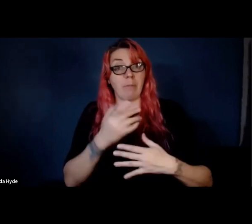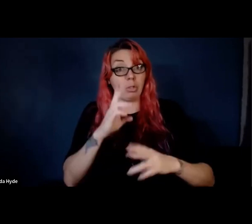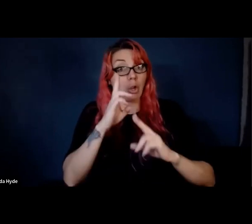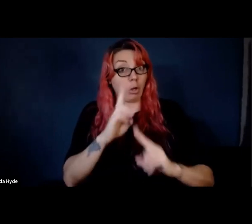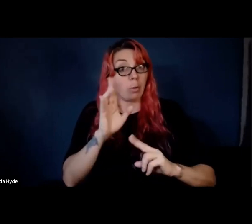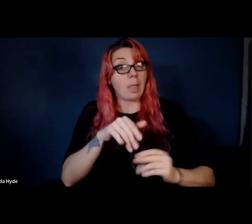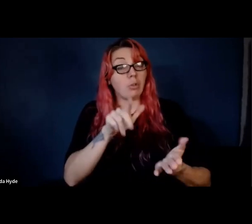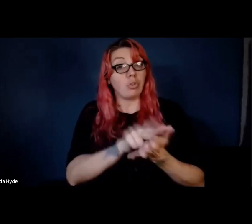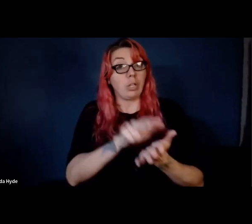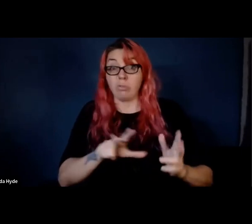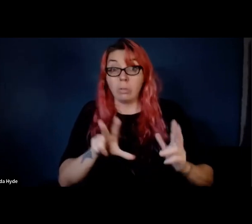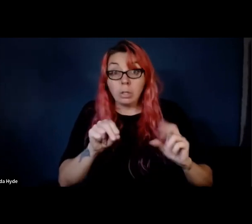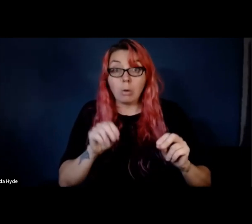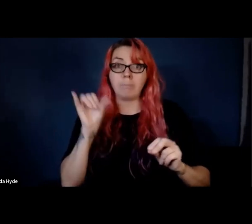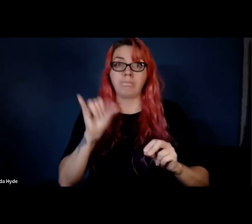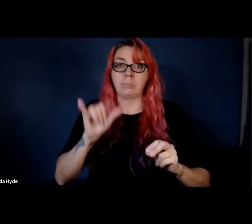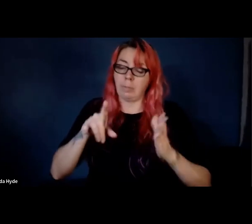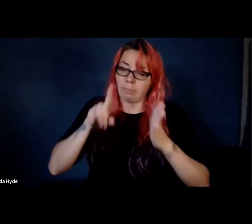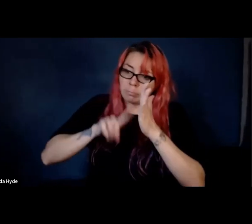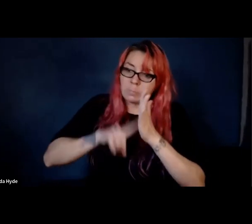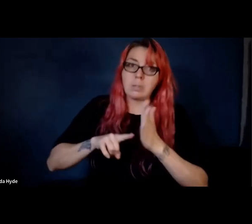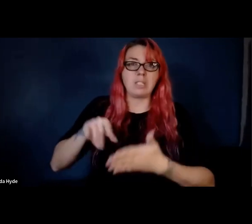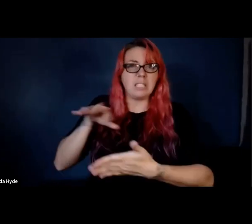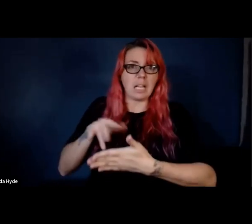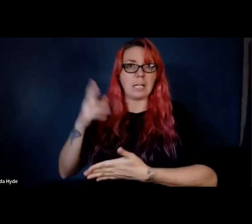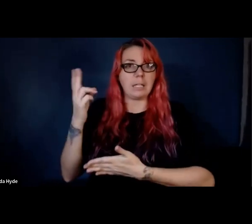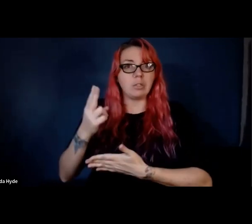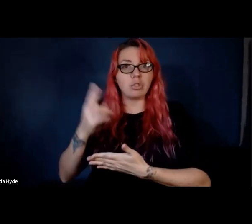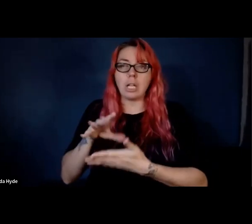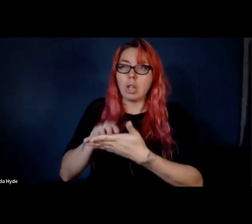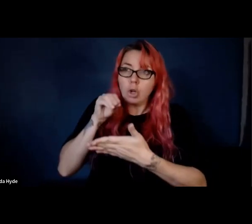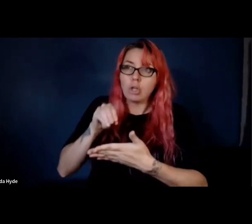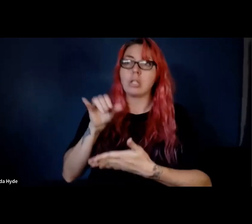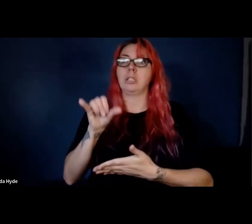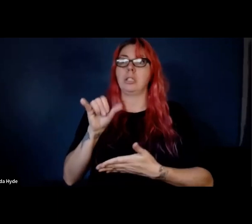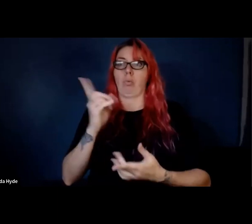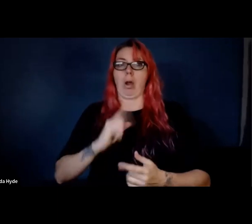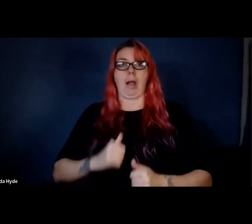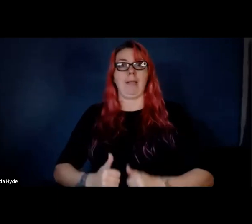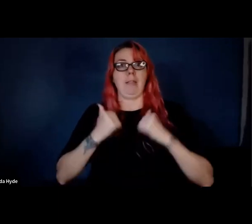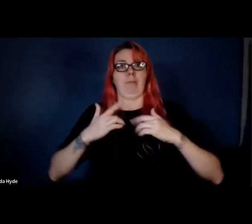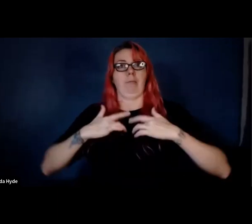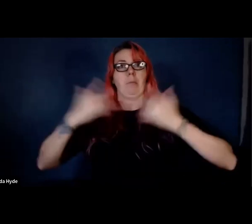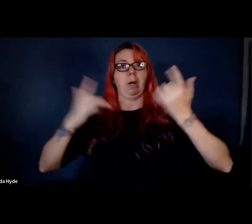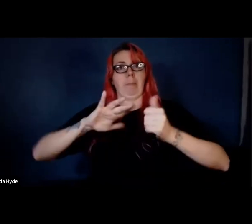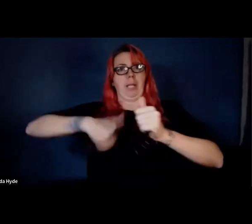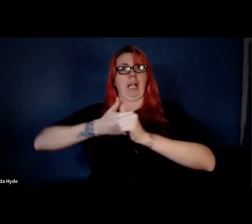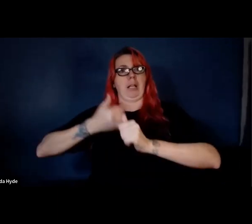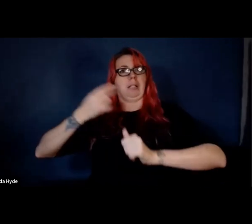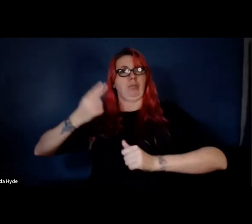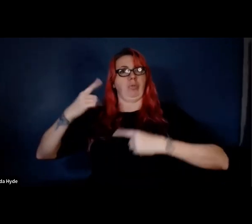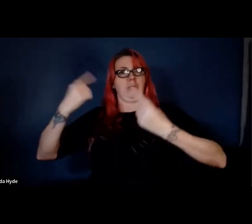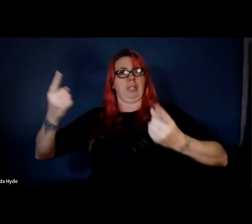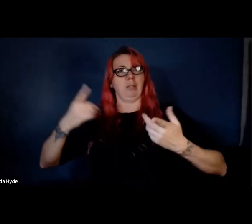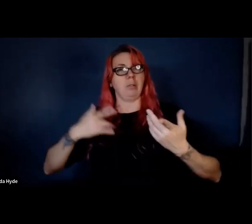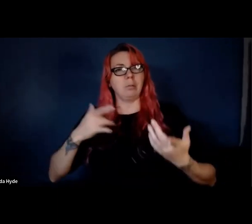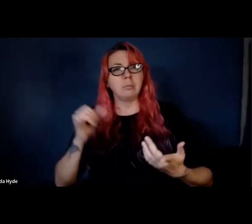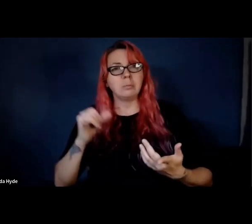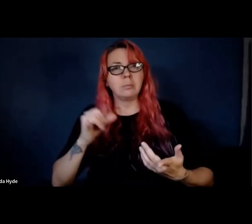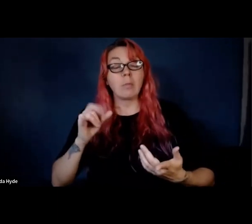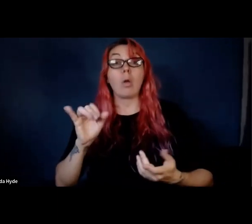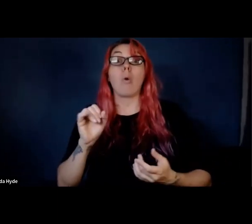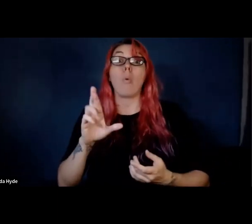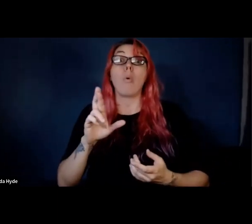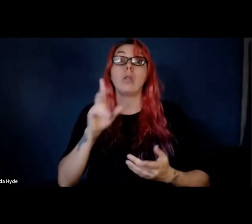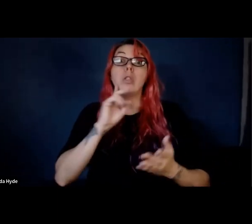what does it mean for our different entities to show up in ways that are really meeting the expectations of the truth and reconciliation process, so